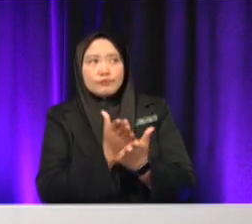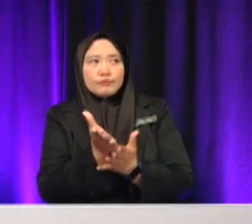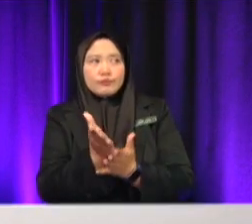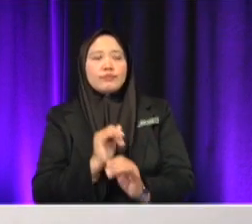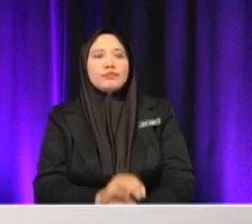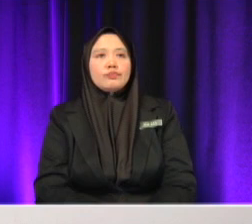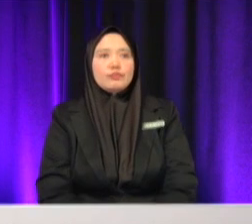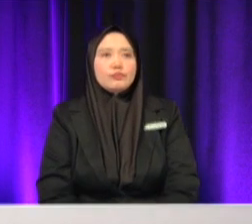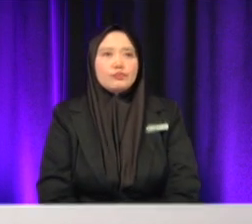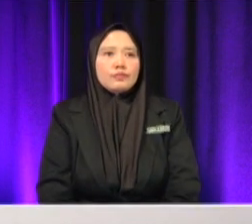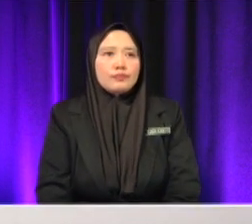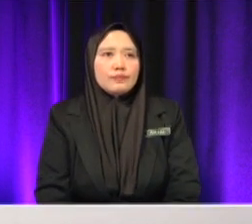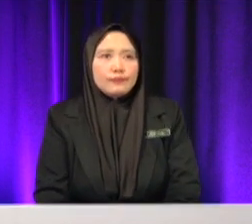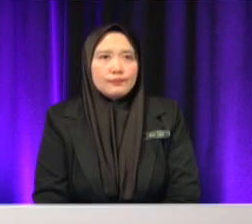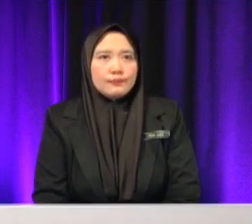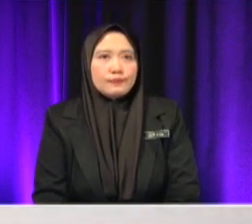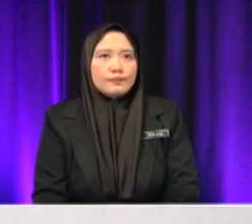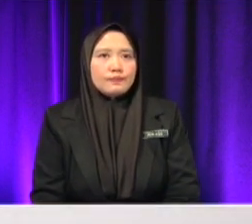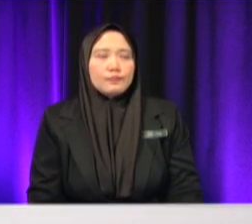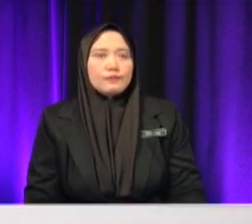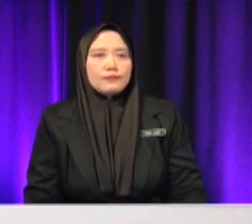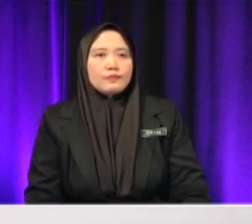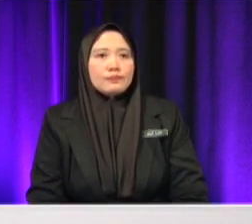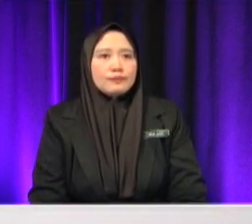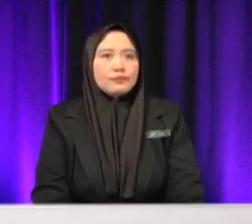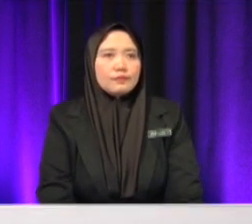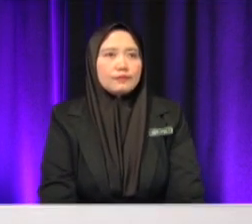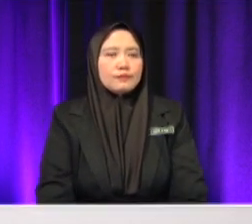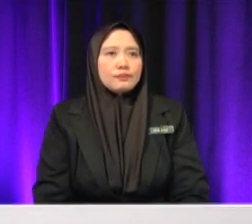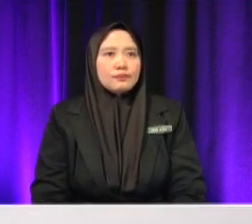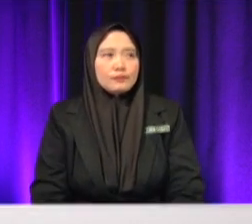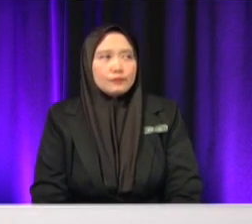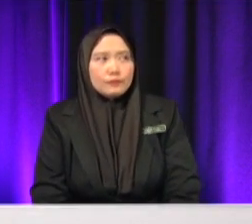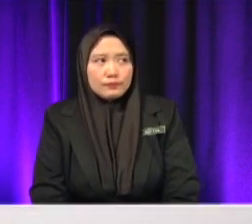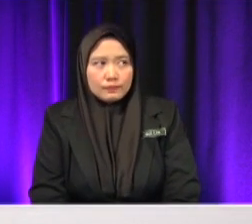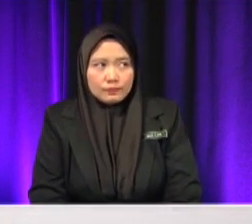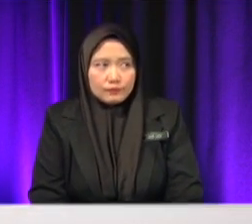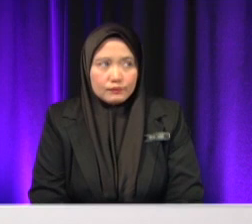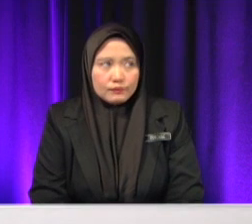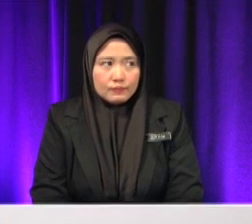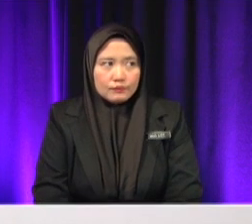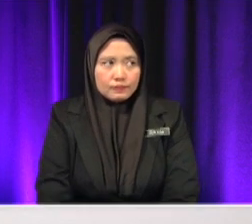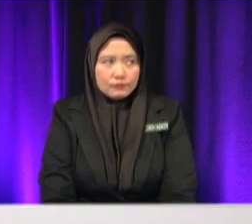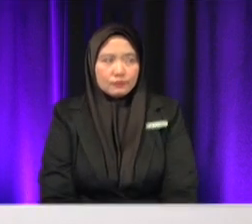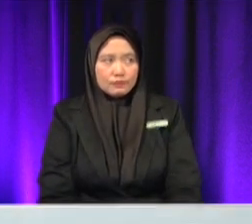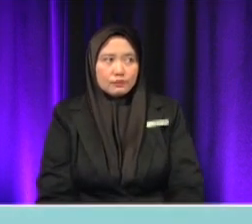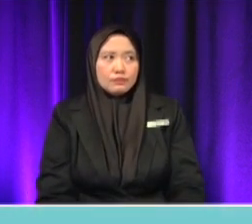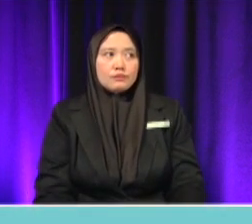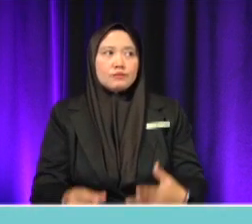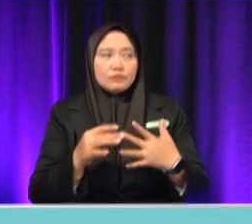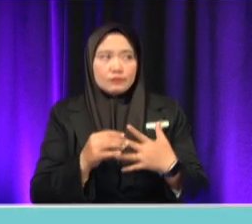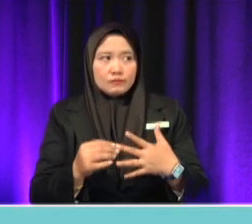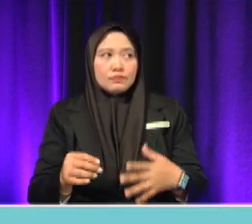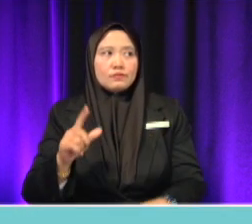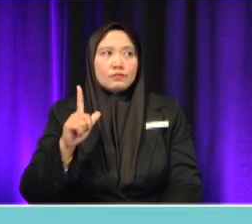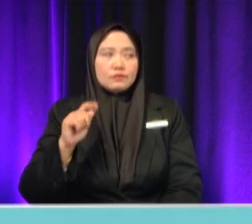Yes, me, teacher. Okay. She chose the ladybug because